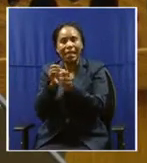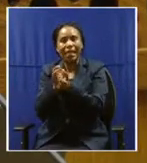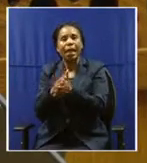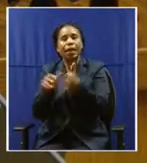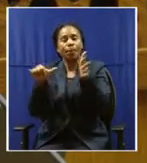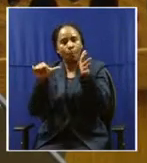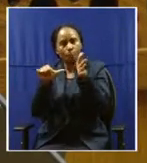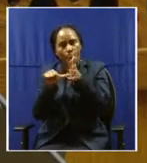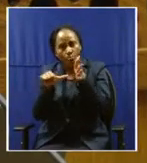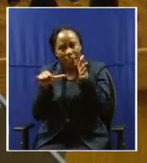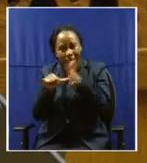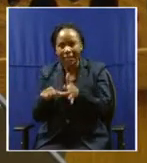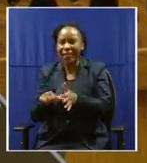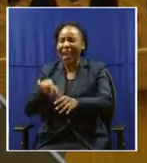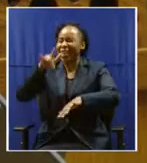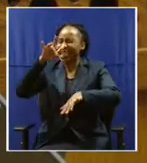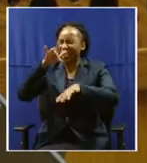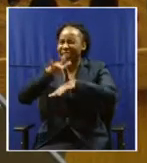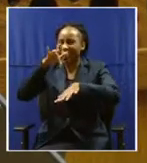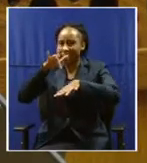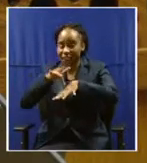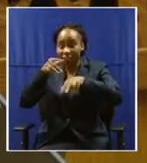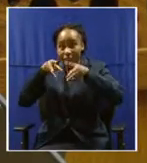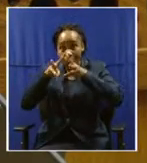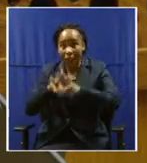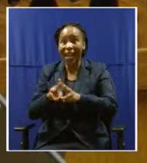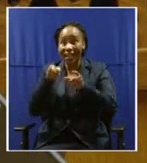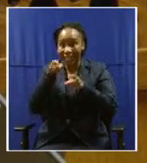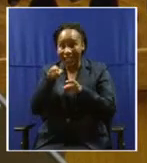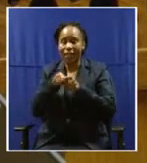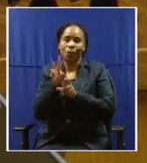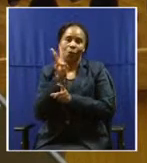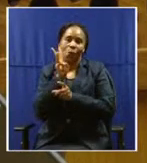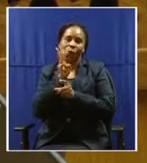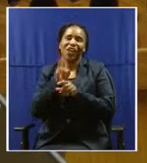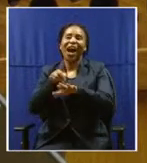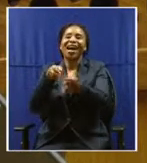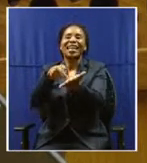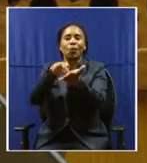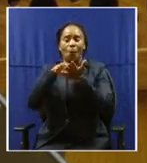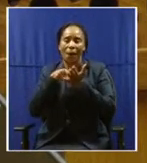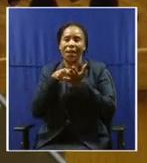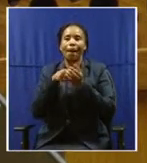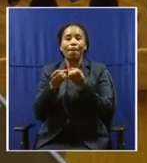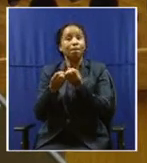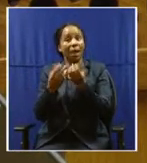and the sensitivity that it requires. Many of our people